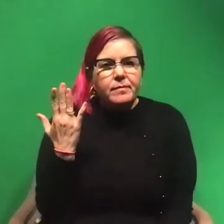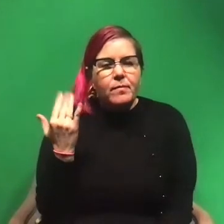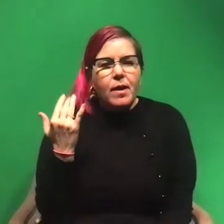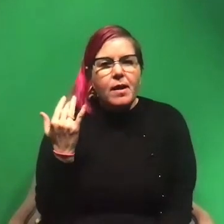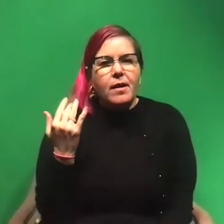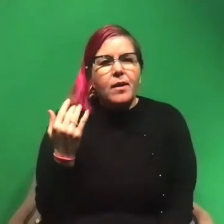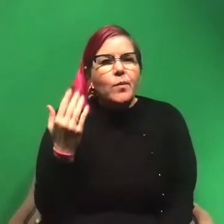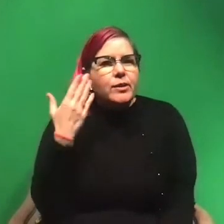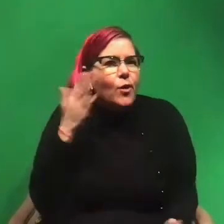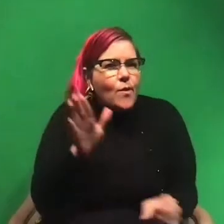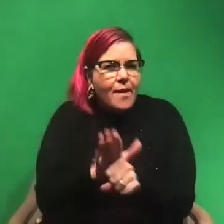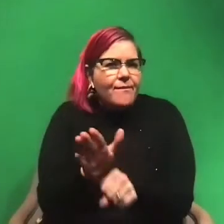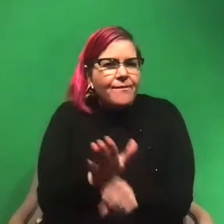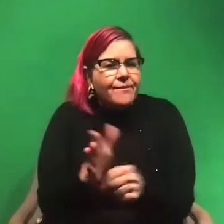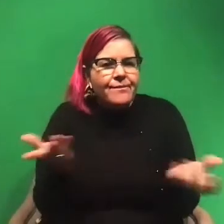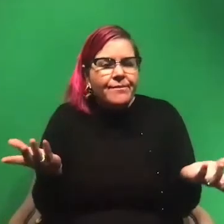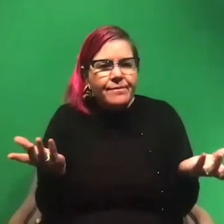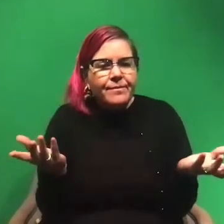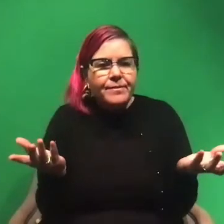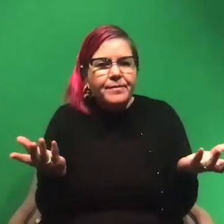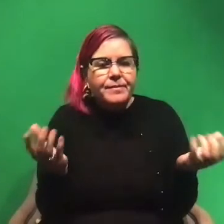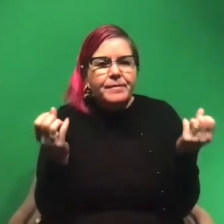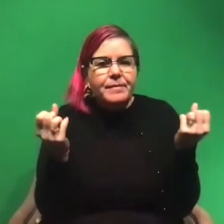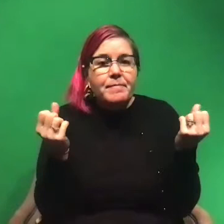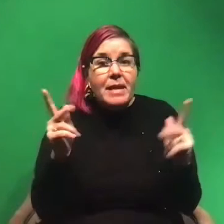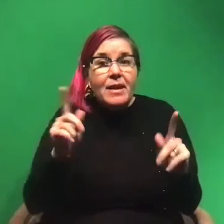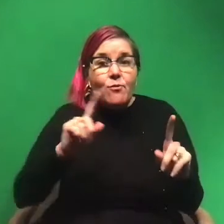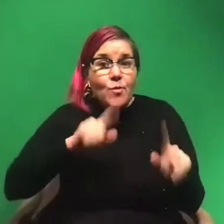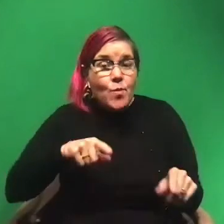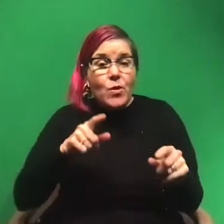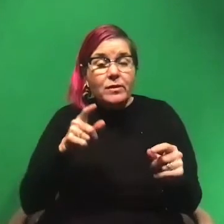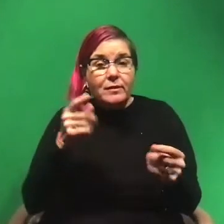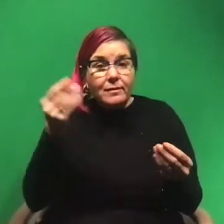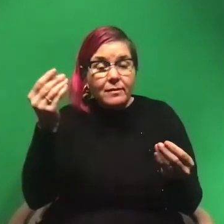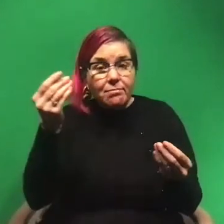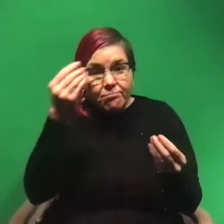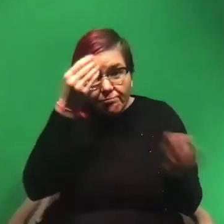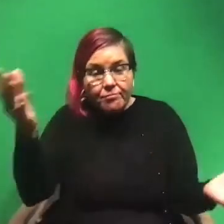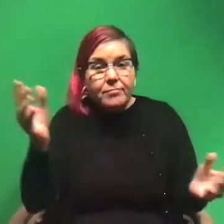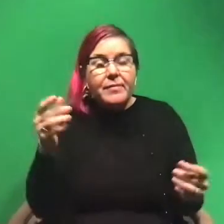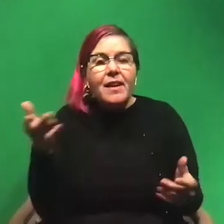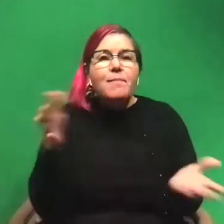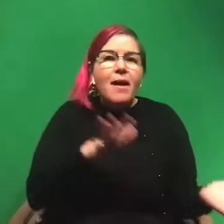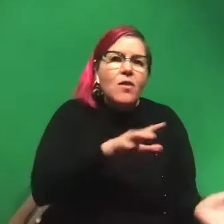we just don't know enough. And a lot of reports right now, you're gonna see this back and forth, yes and no, yes and no.